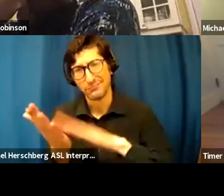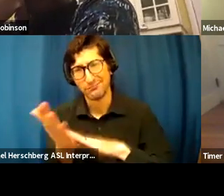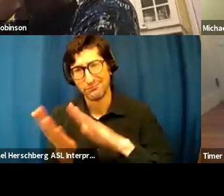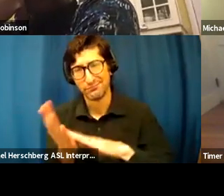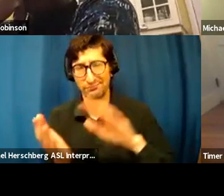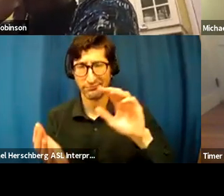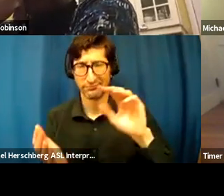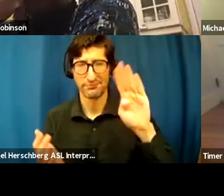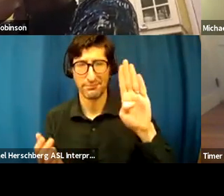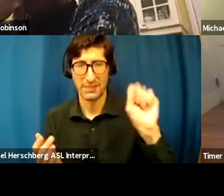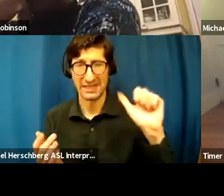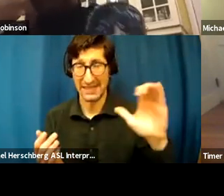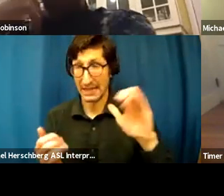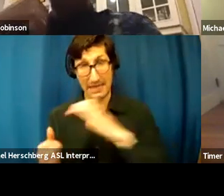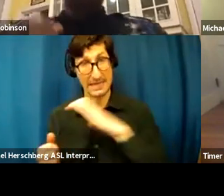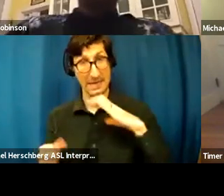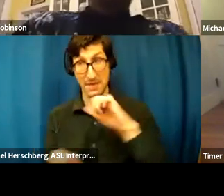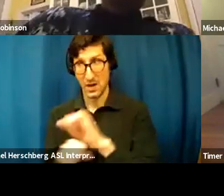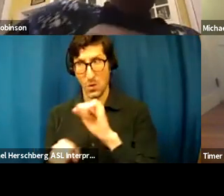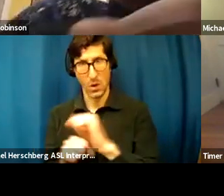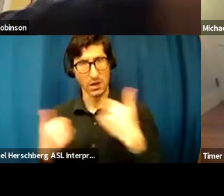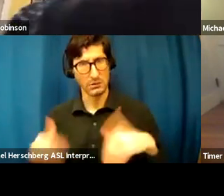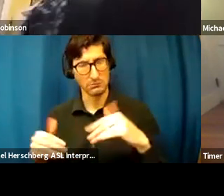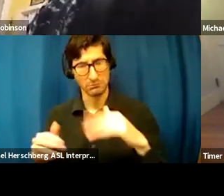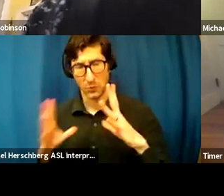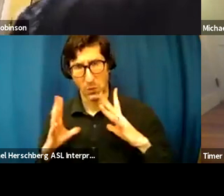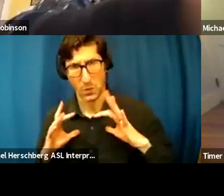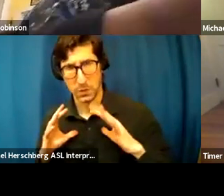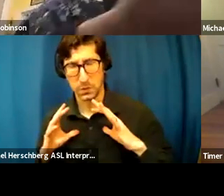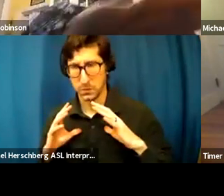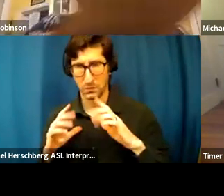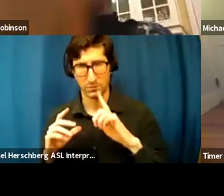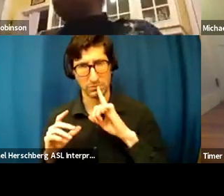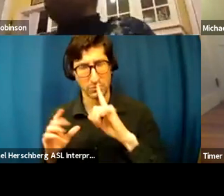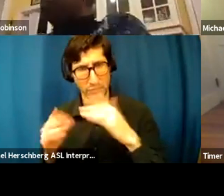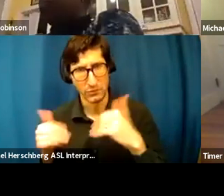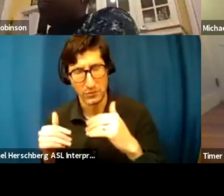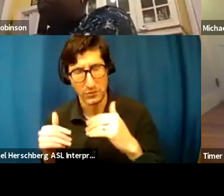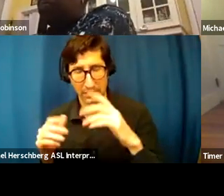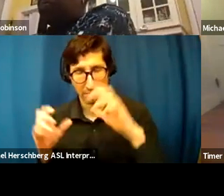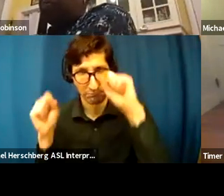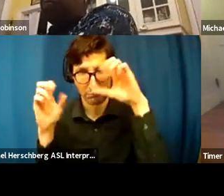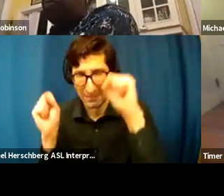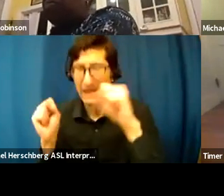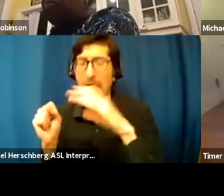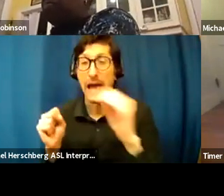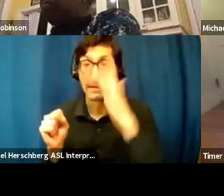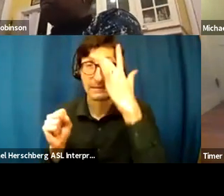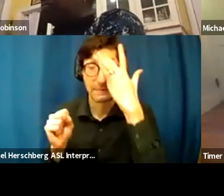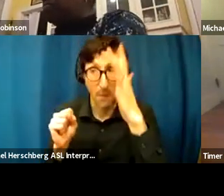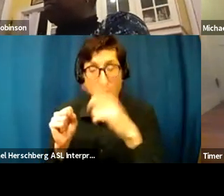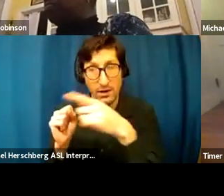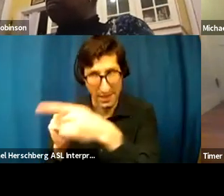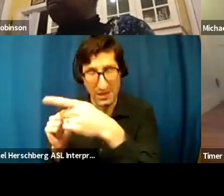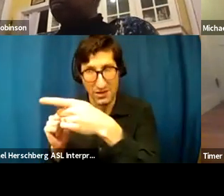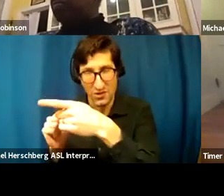work. I think it's really smart. And I know you all adopted that some years ago. But it's very smart to kind of